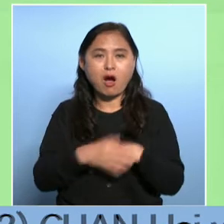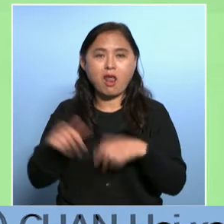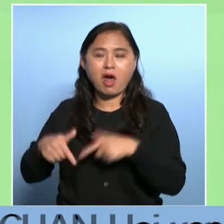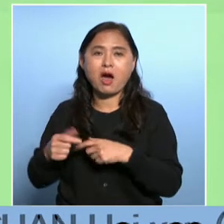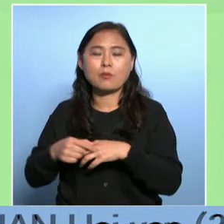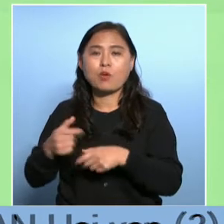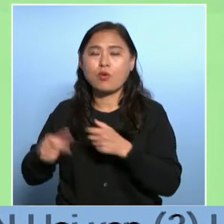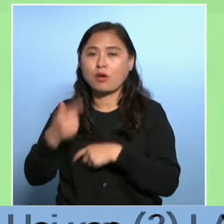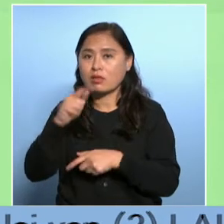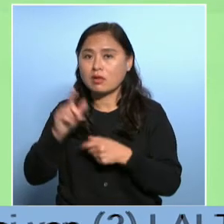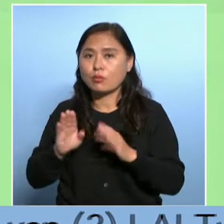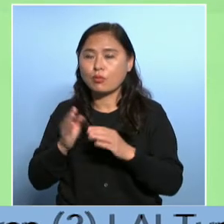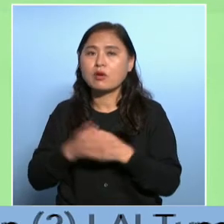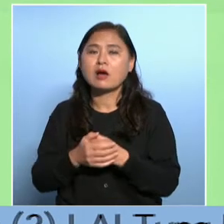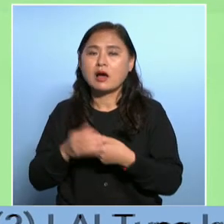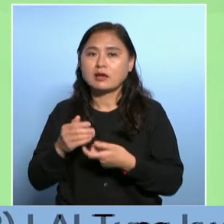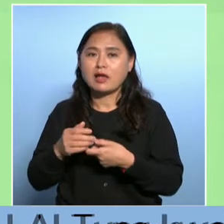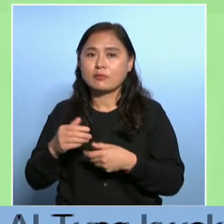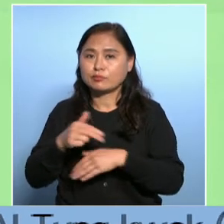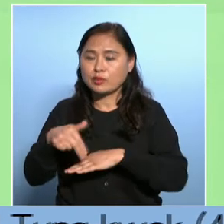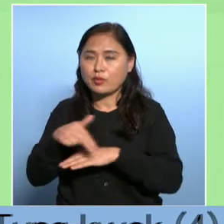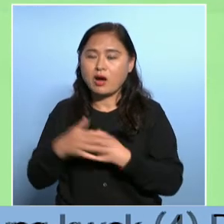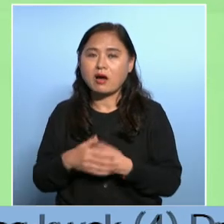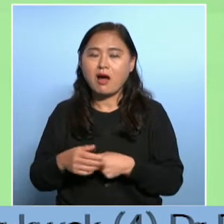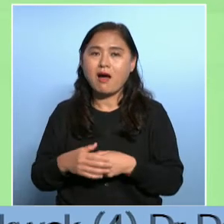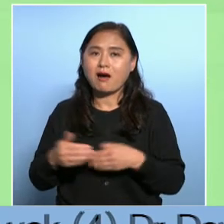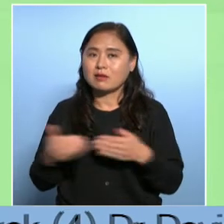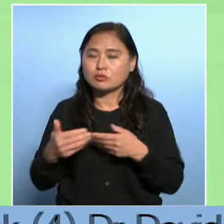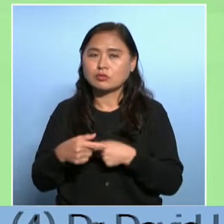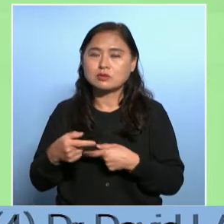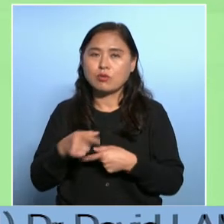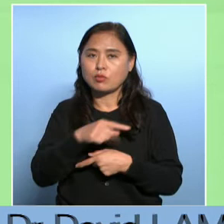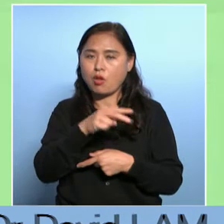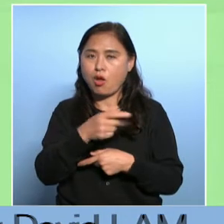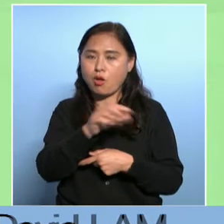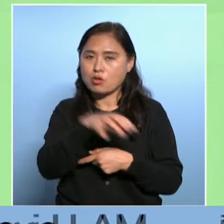In the future, we need to have the necessary transport